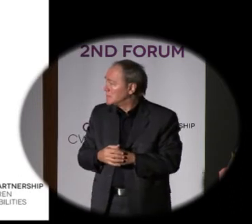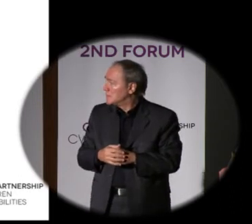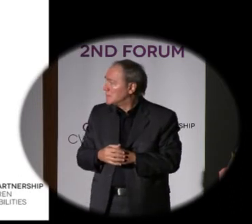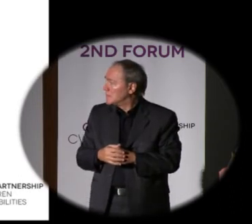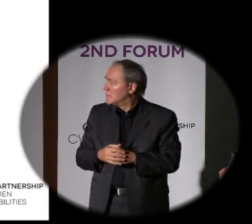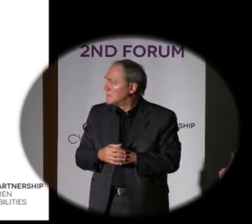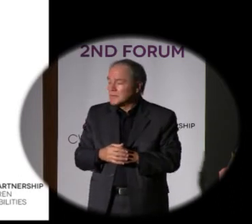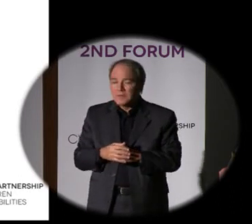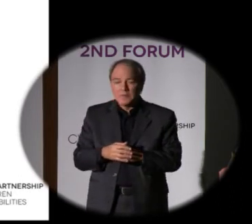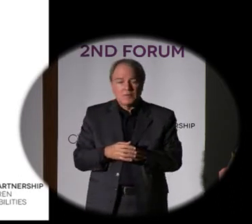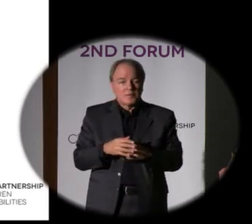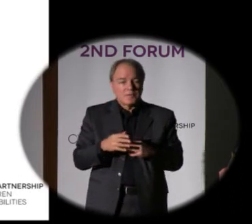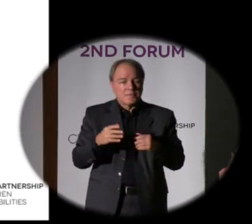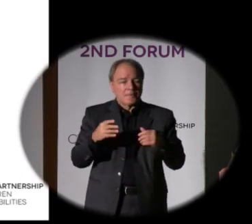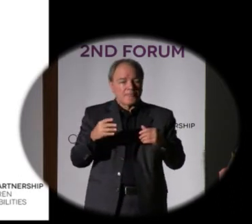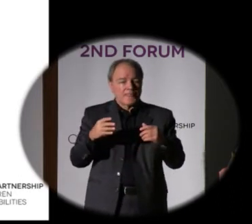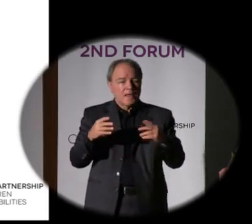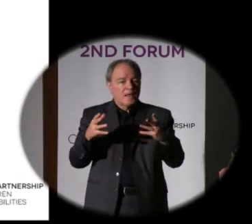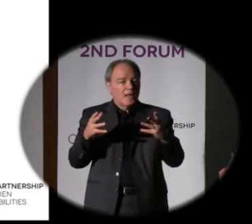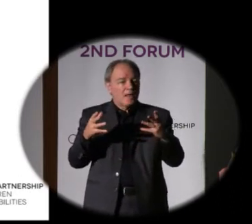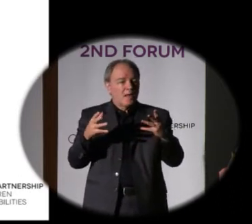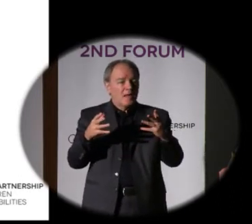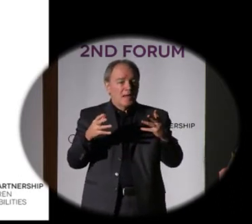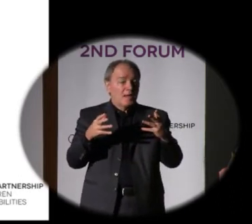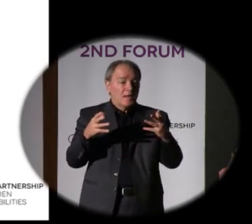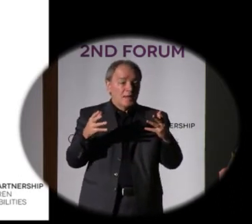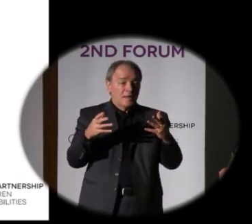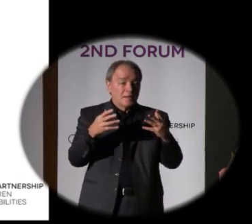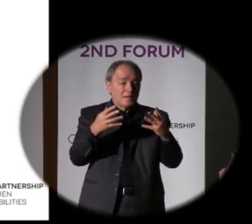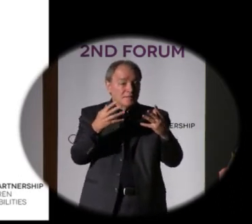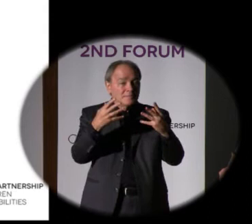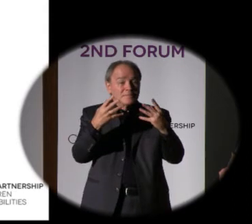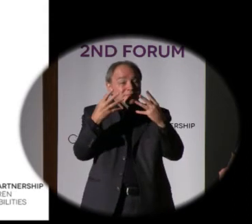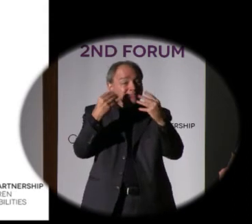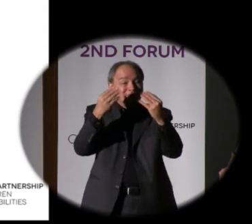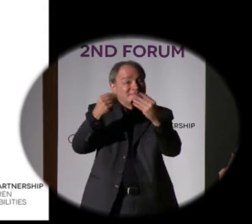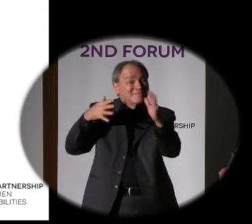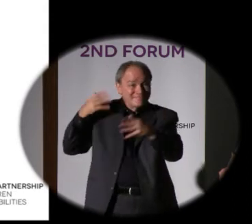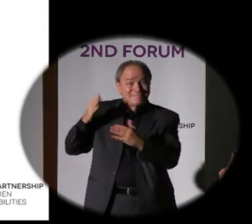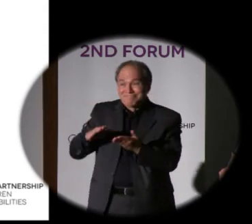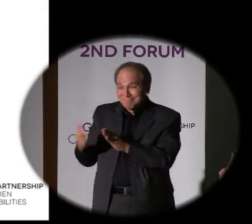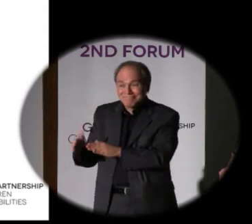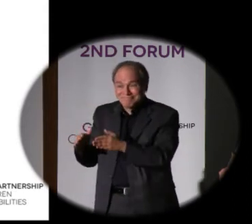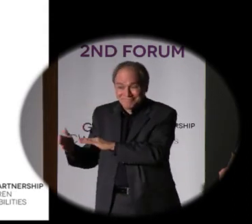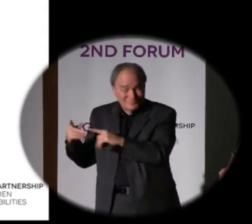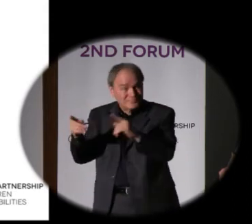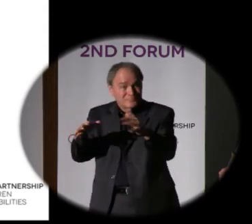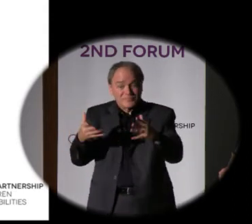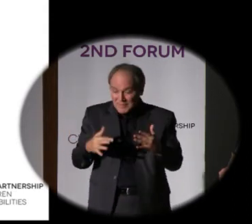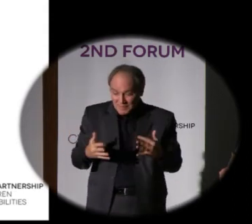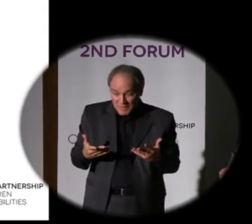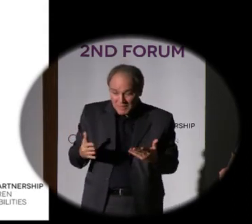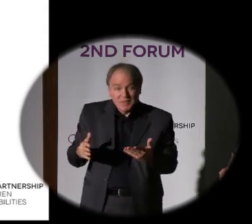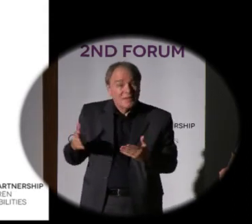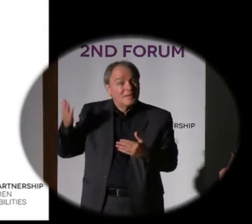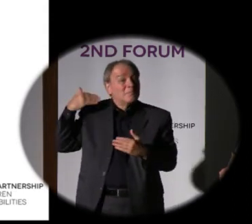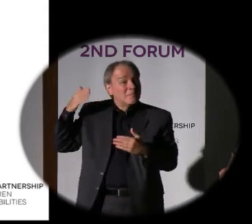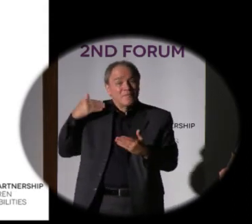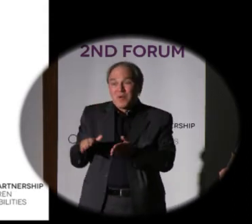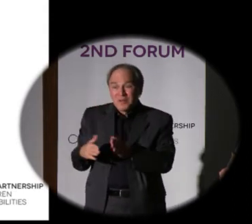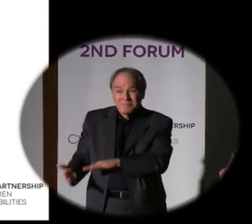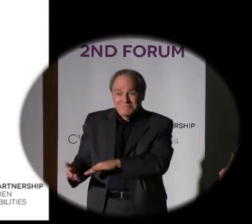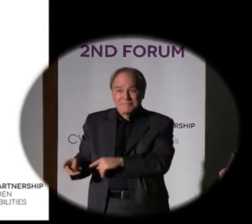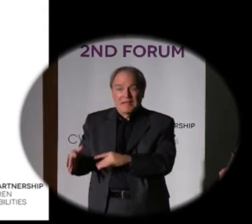survive who would have died in the years past. Many are healthy, but many survive with disability and risk. These increases